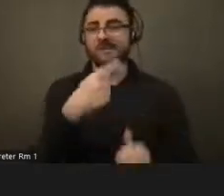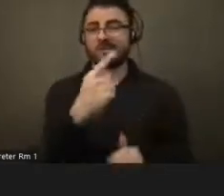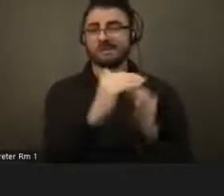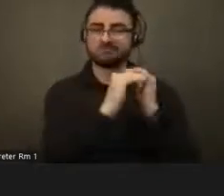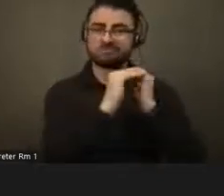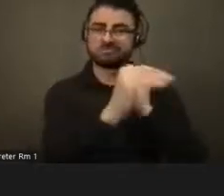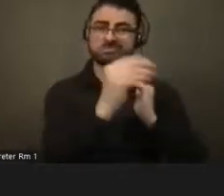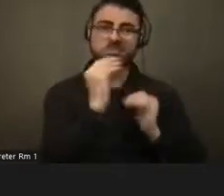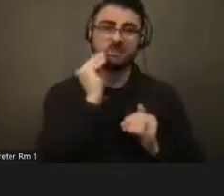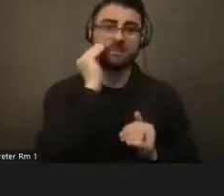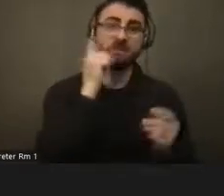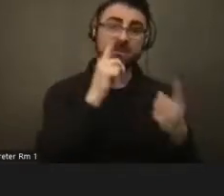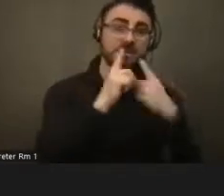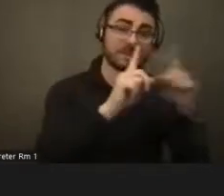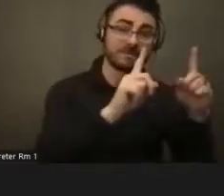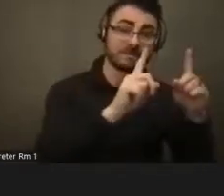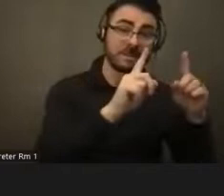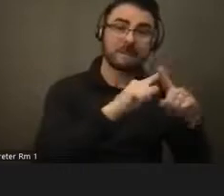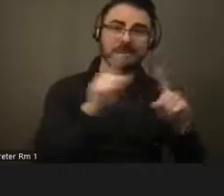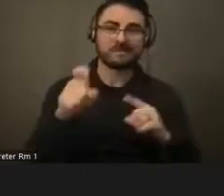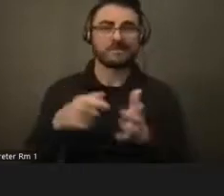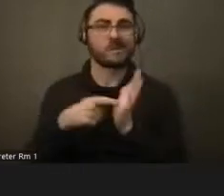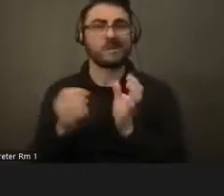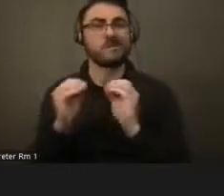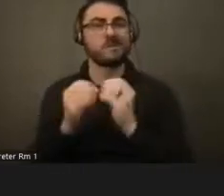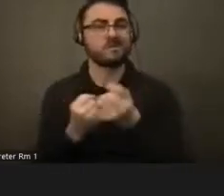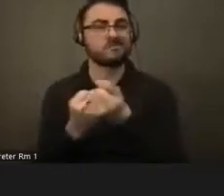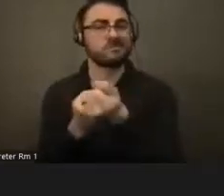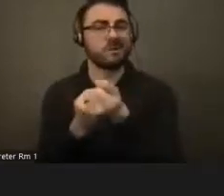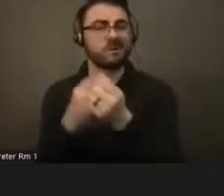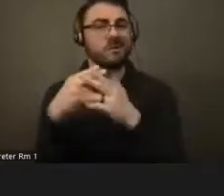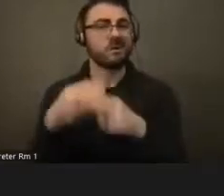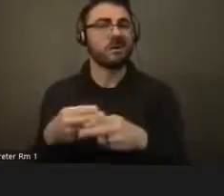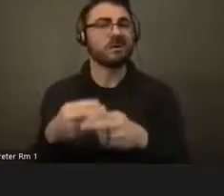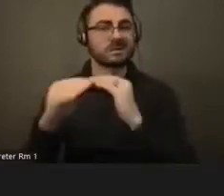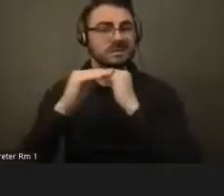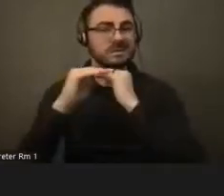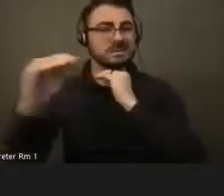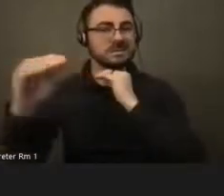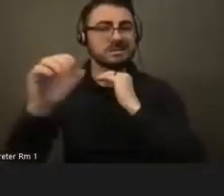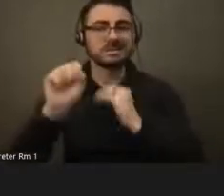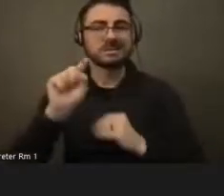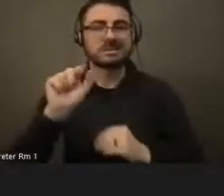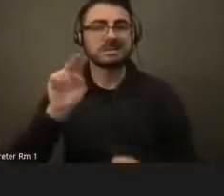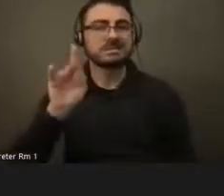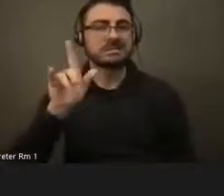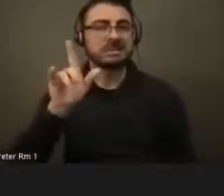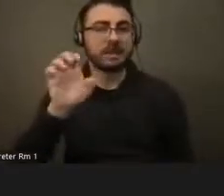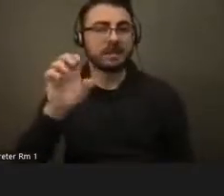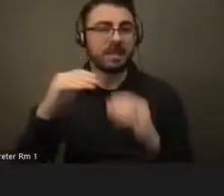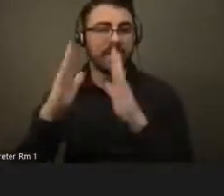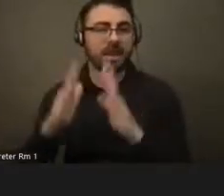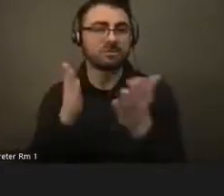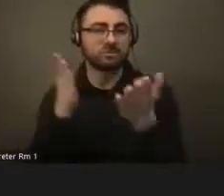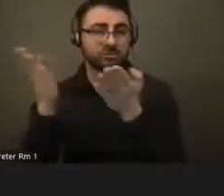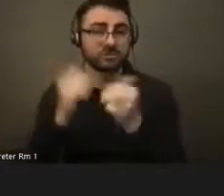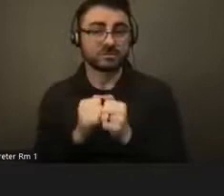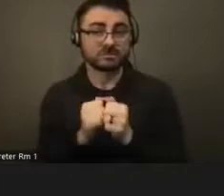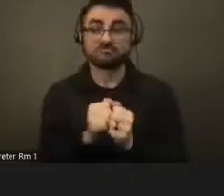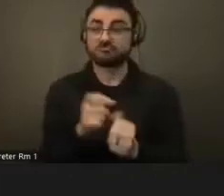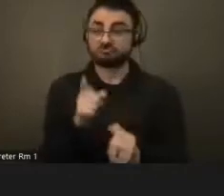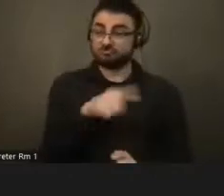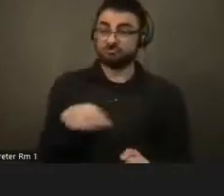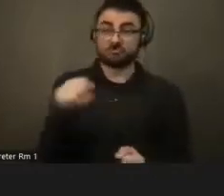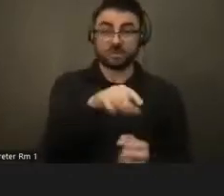we call supportive housing services. Well, the good news is, thanks to you voters, that funding is well in